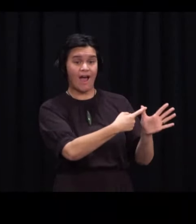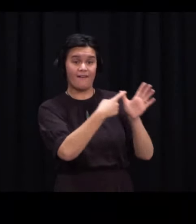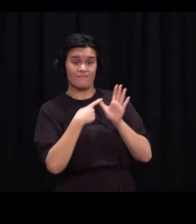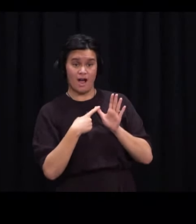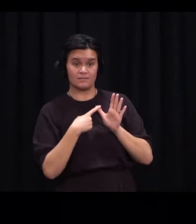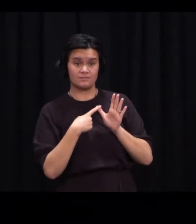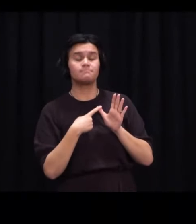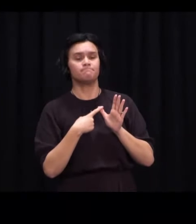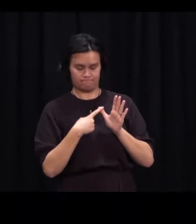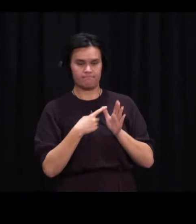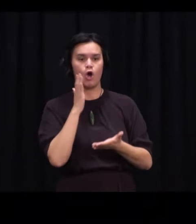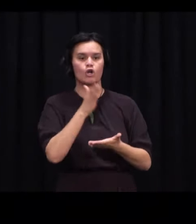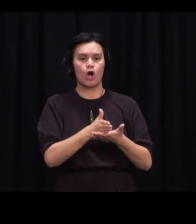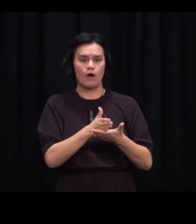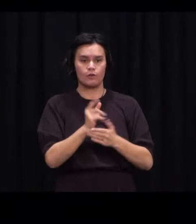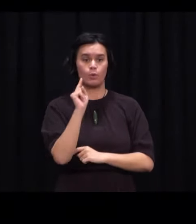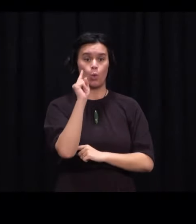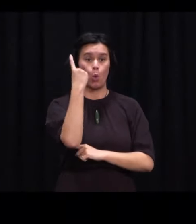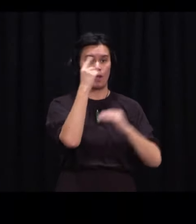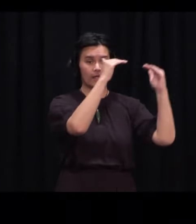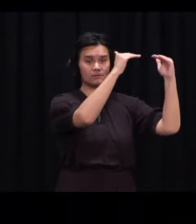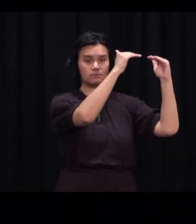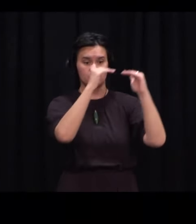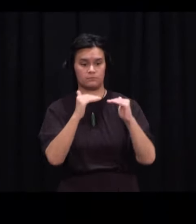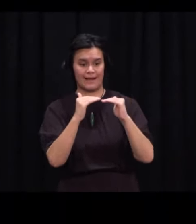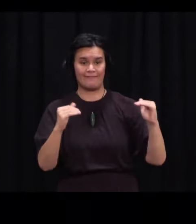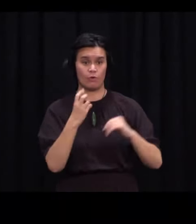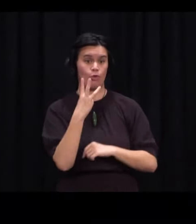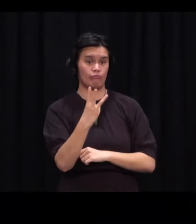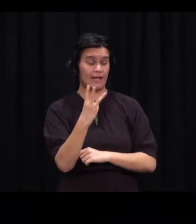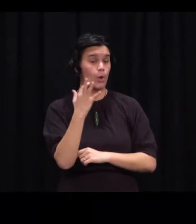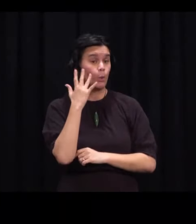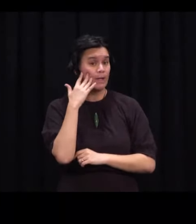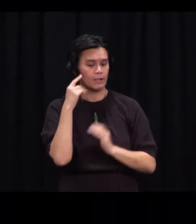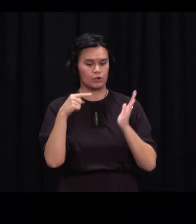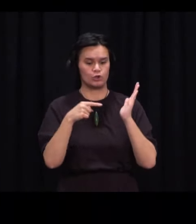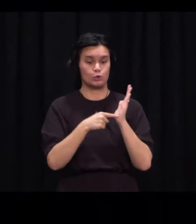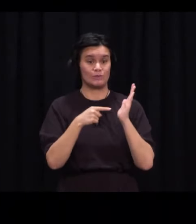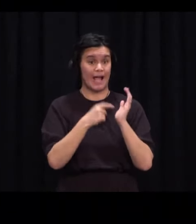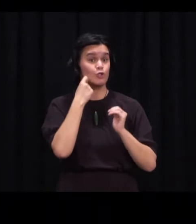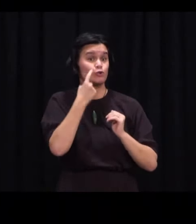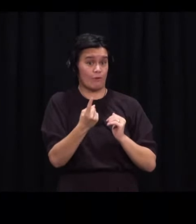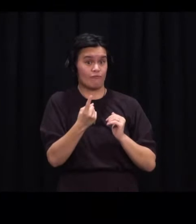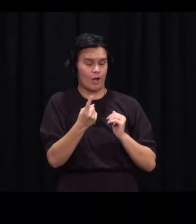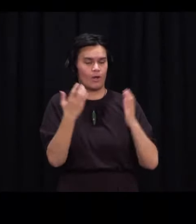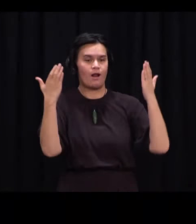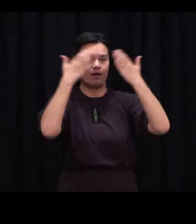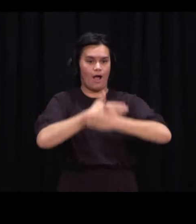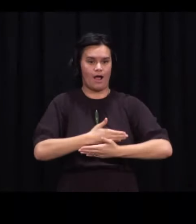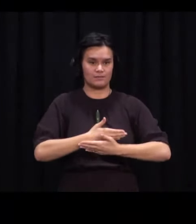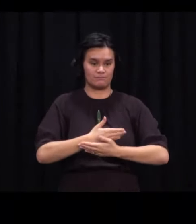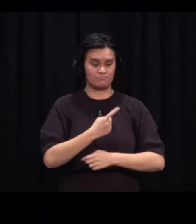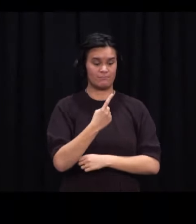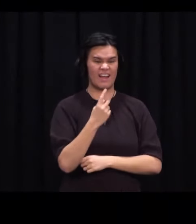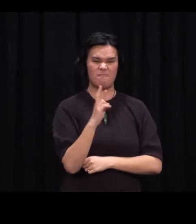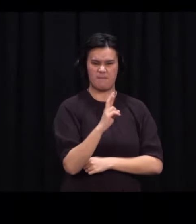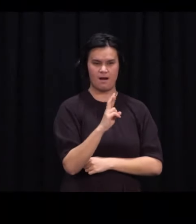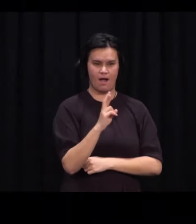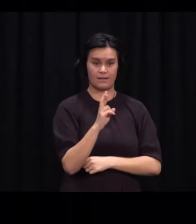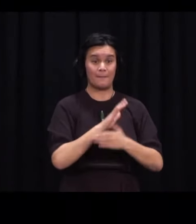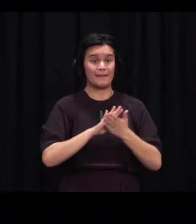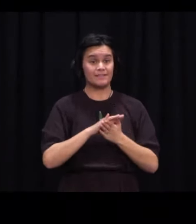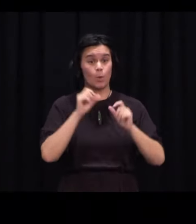confirmed that Auckland will move to alert level 3 at 11:59 p.m. tomorrow night, Tuesday the 21st of September. The Director